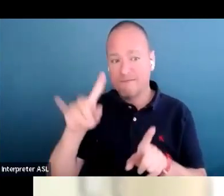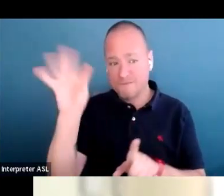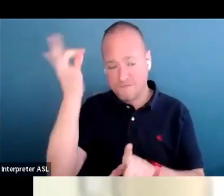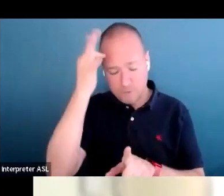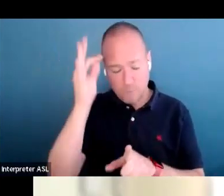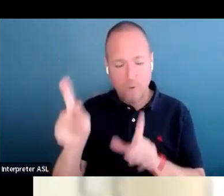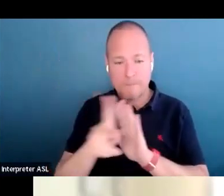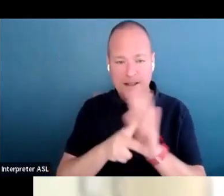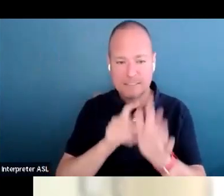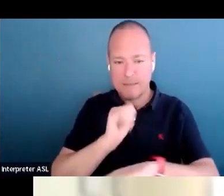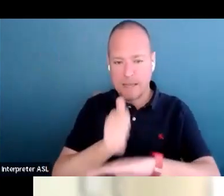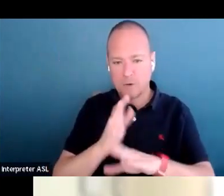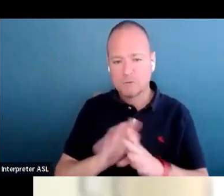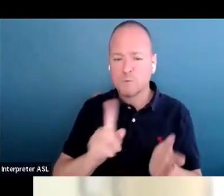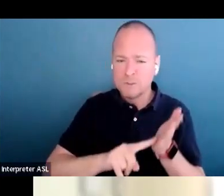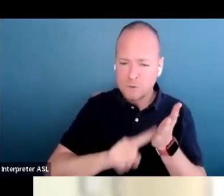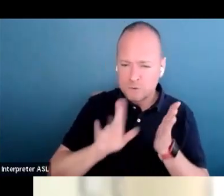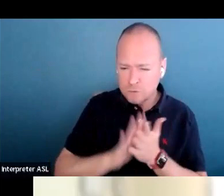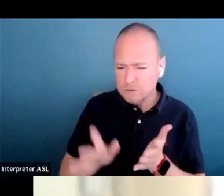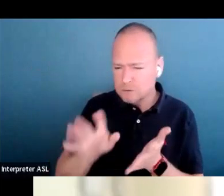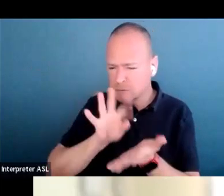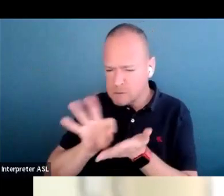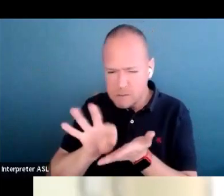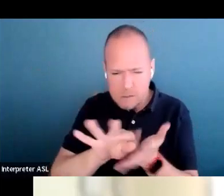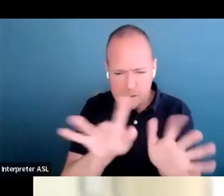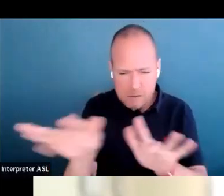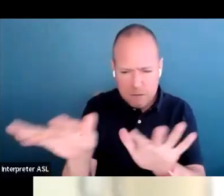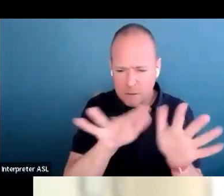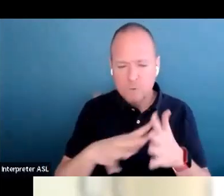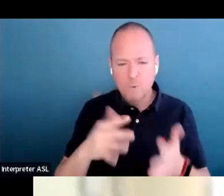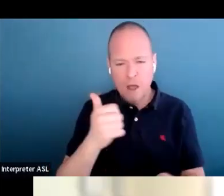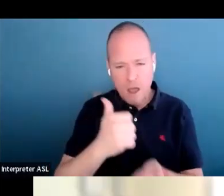and demographers who might be able to begin to move the needle.